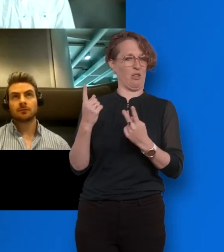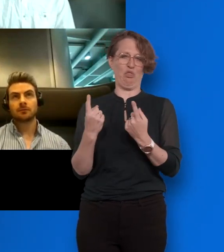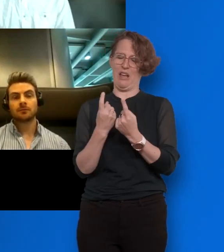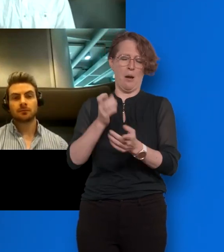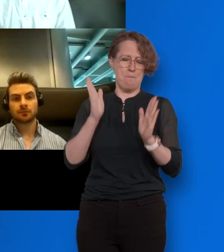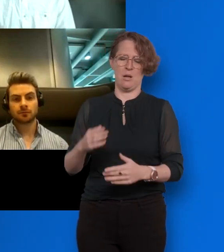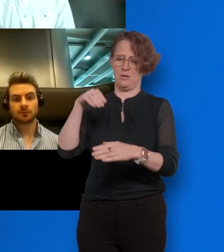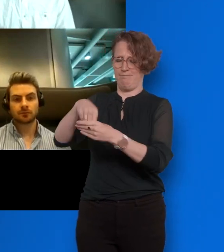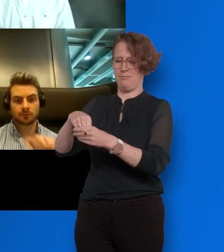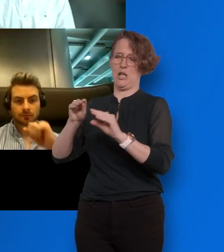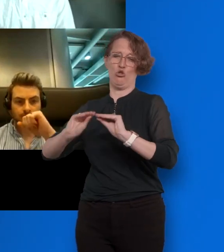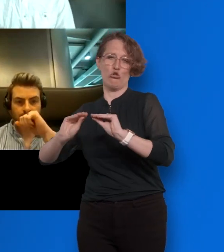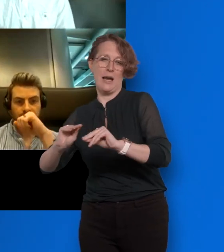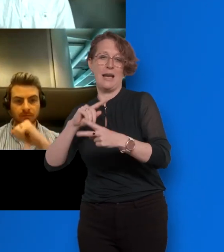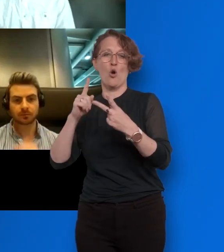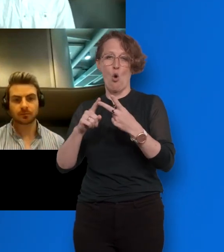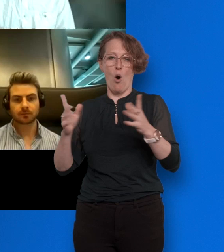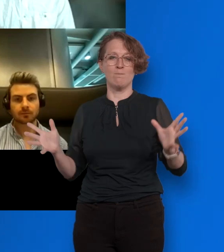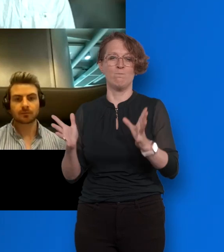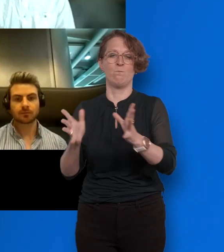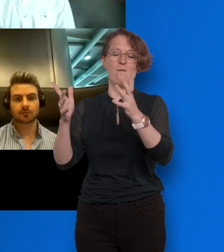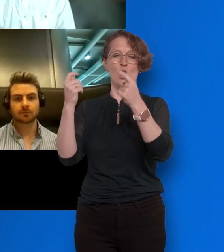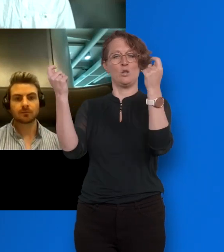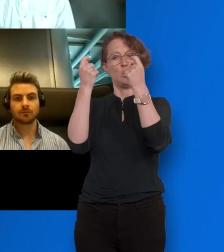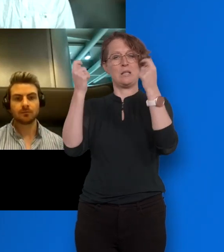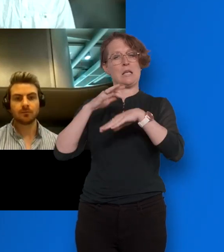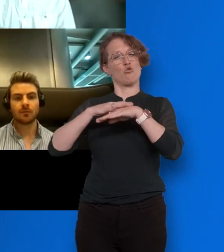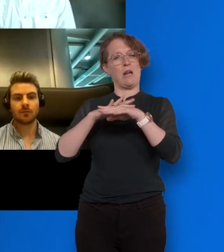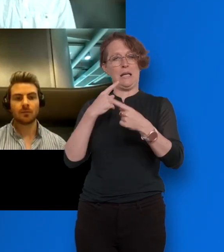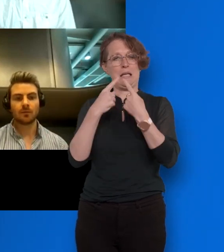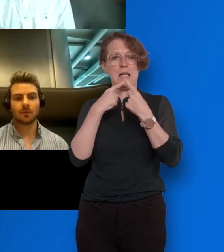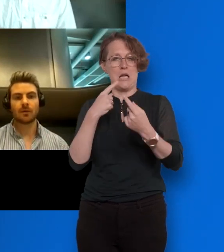specifically driven by what the success rate data shows?